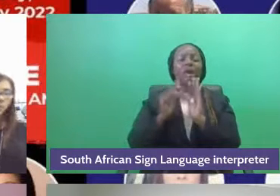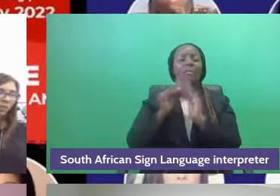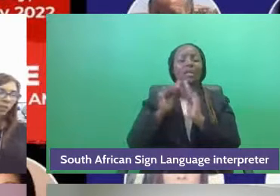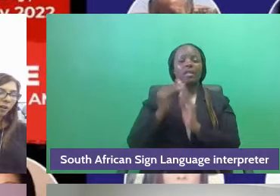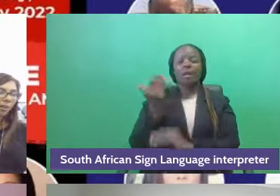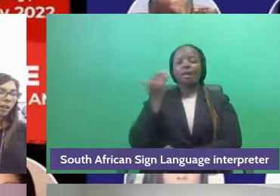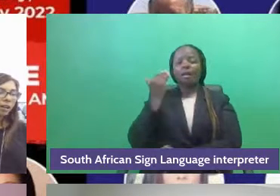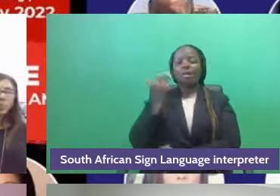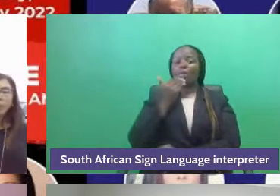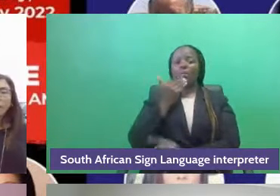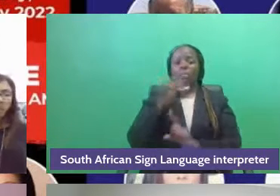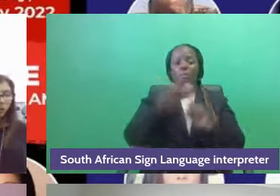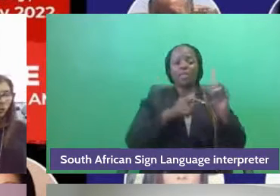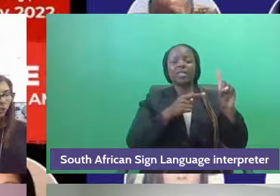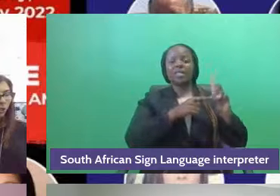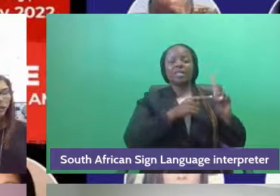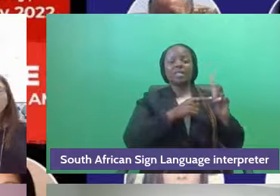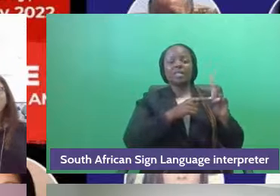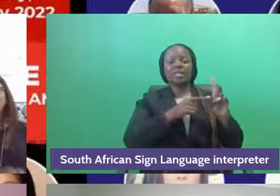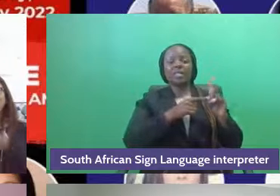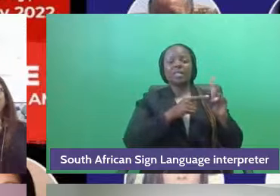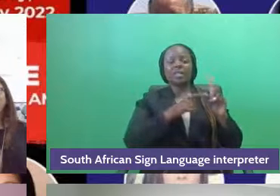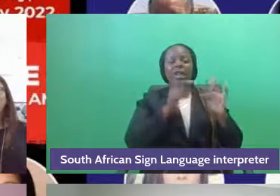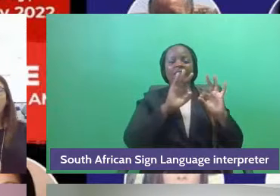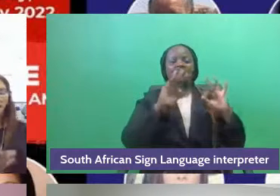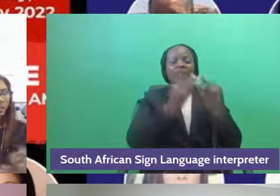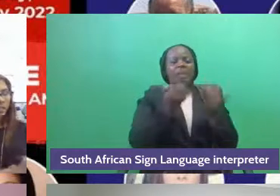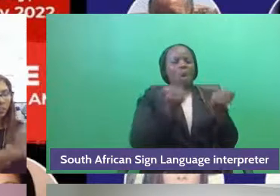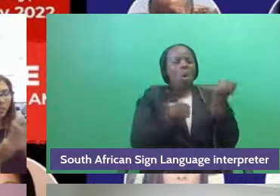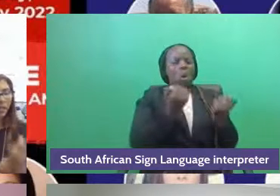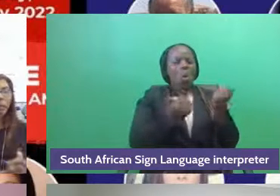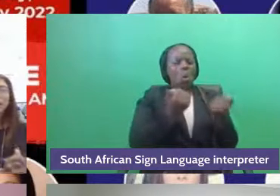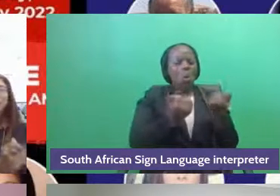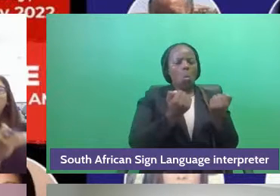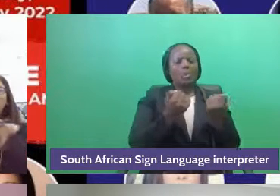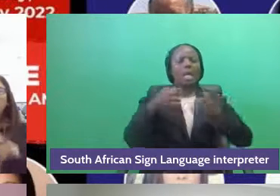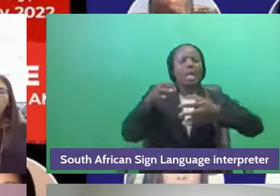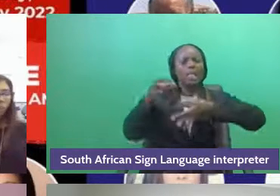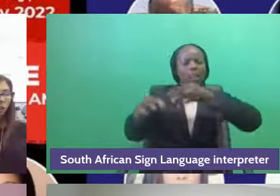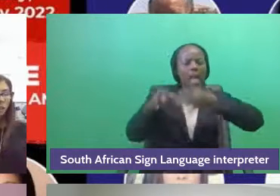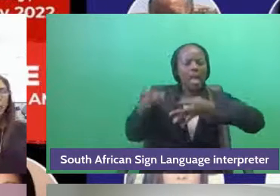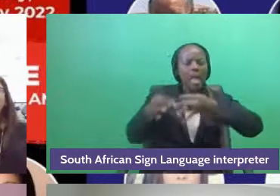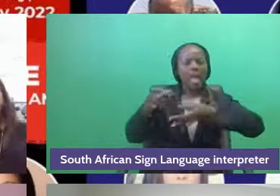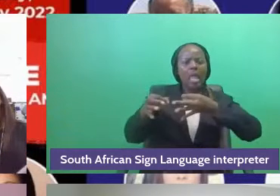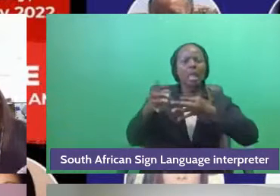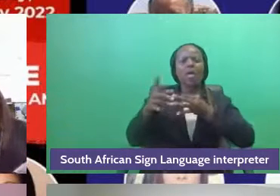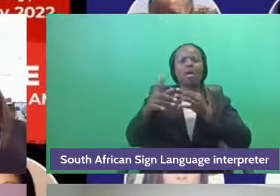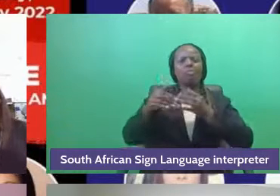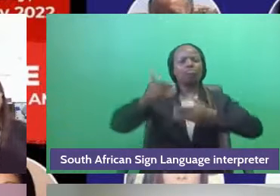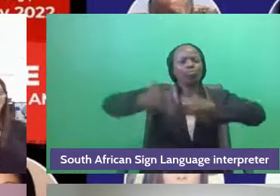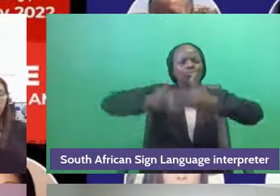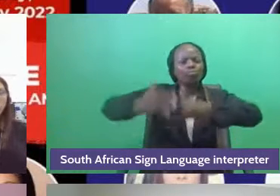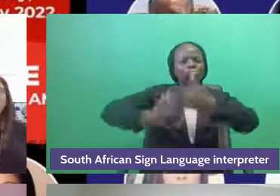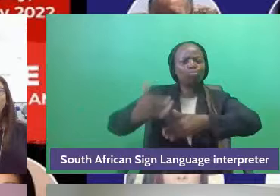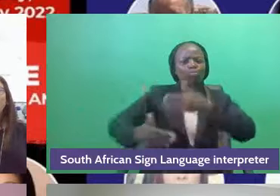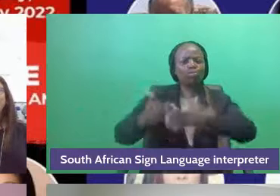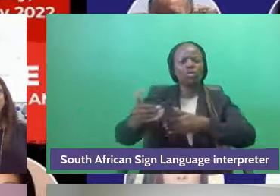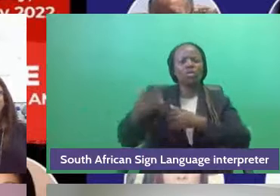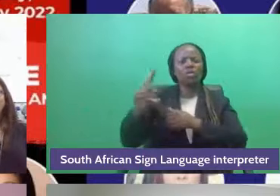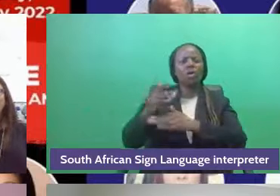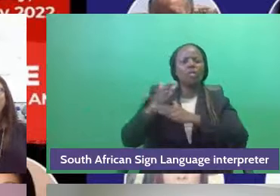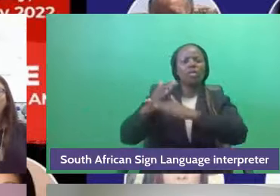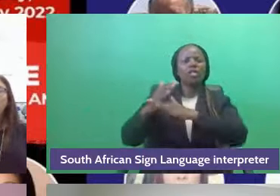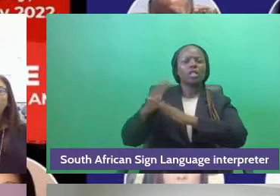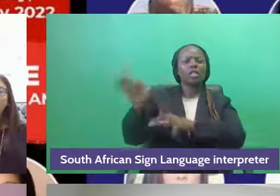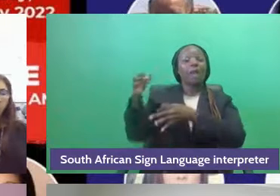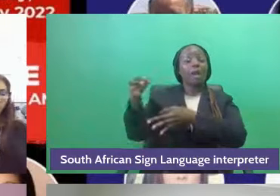had somebody from the family court who actually sat down and explained the protocols in terms of applying for protection order and